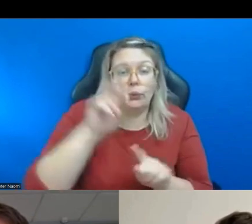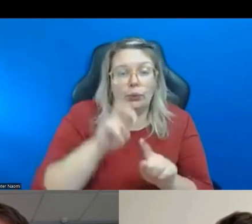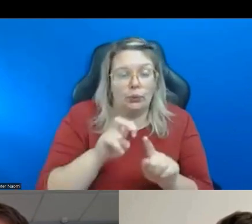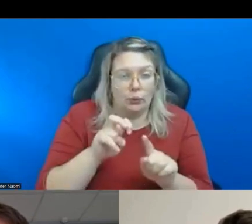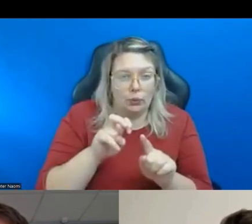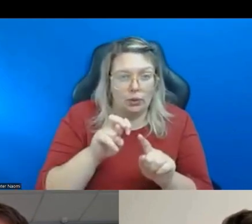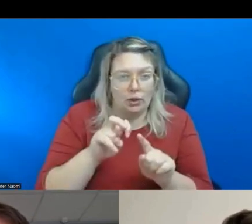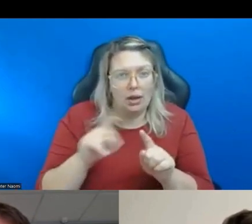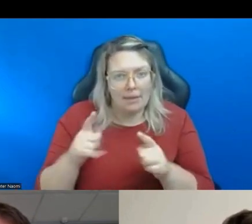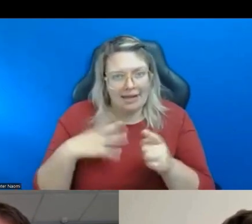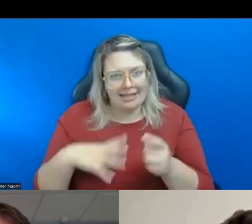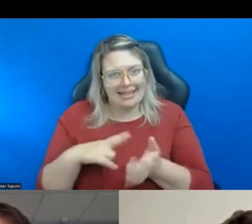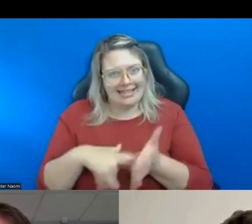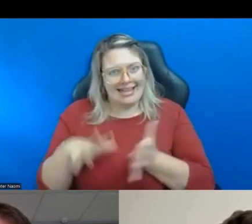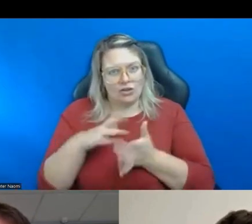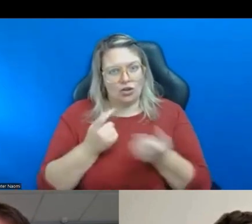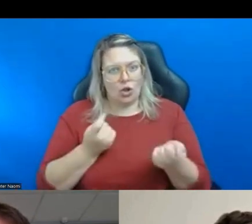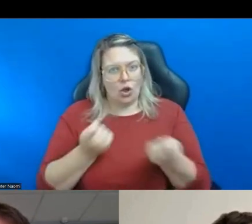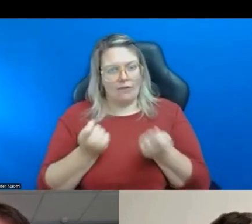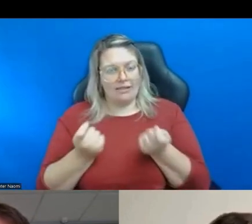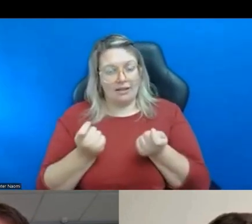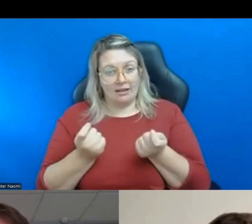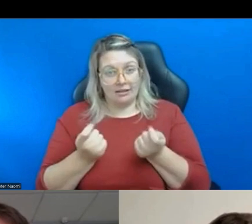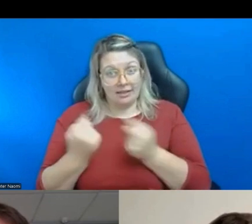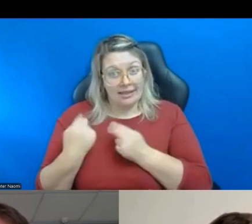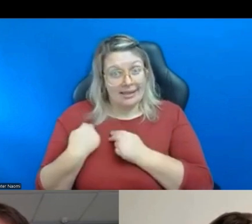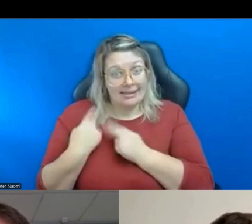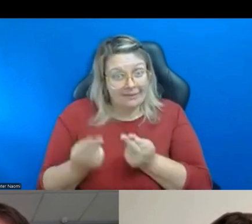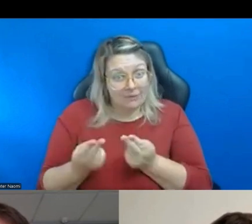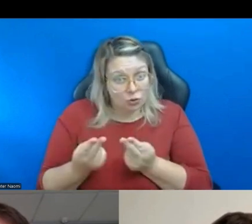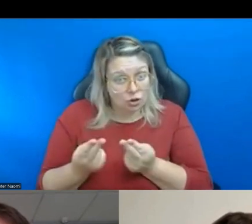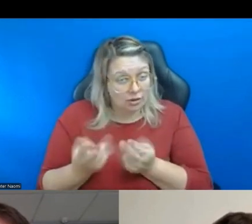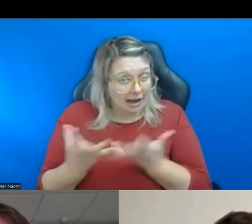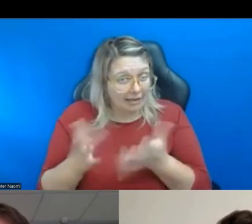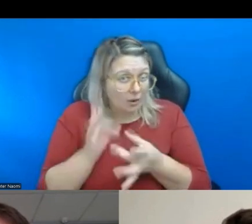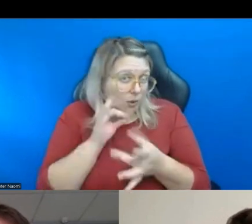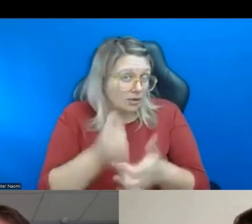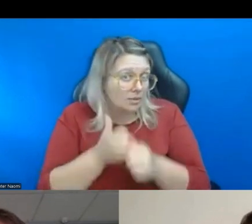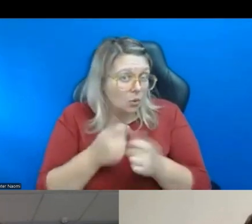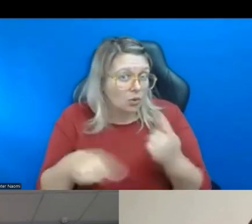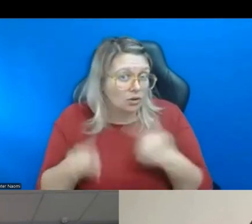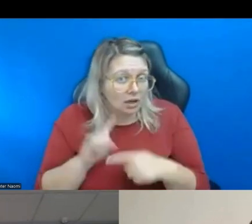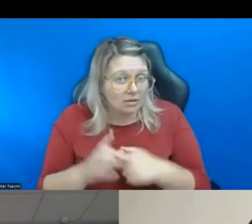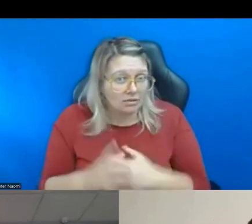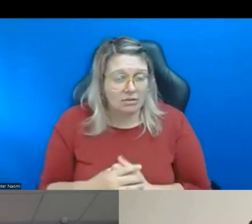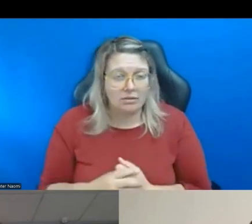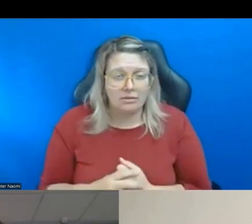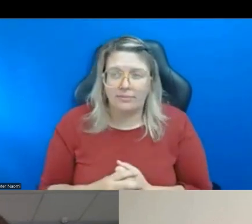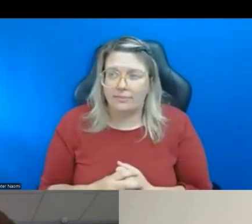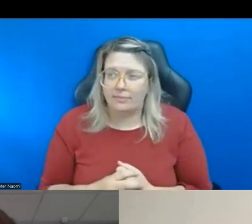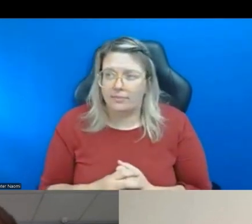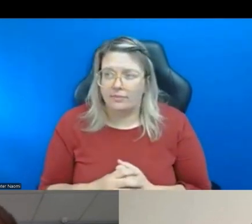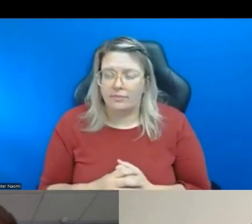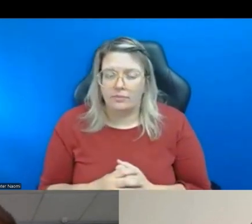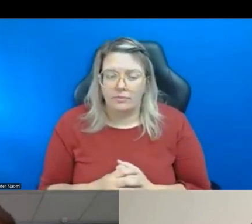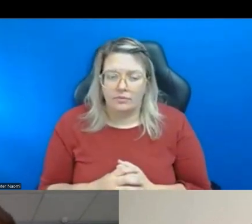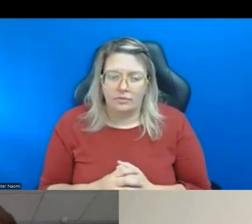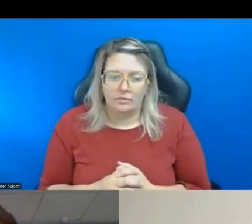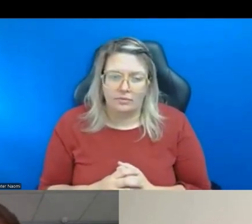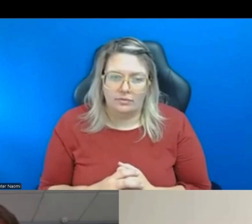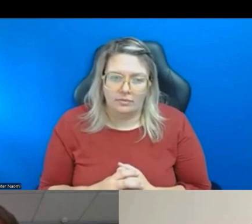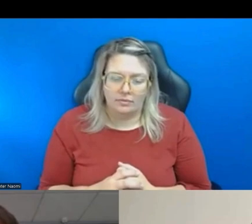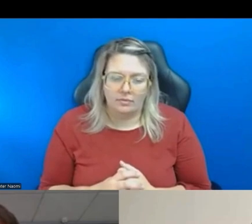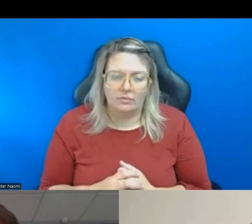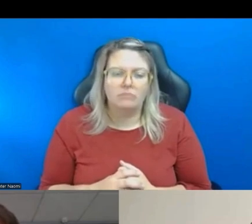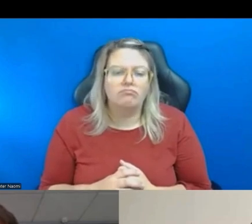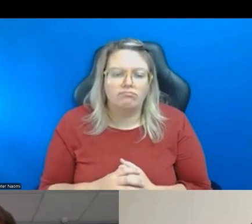there anything within devolution that could speak to this? So I think where I was talking about the